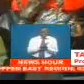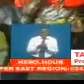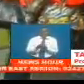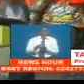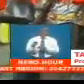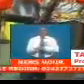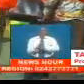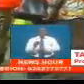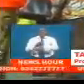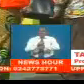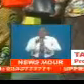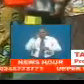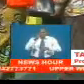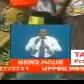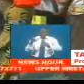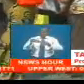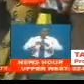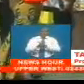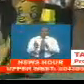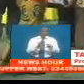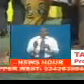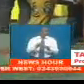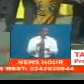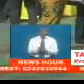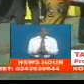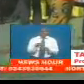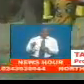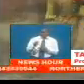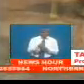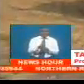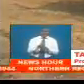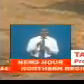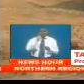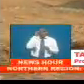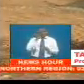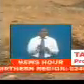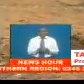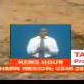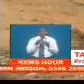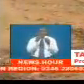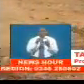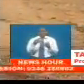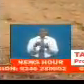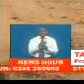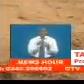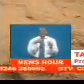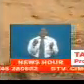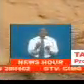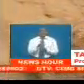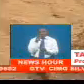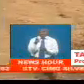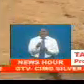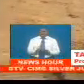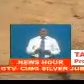and industrial hub for investors. After the tour, Mrs. Dzifa Attivor told newsmen that she